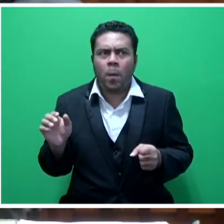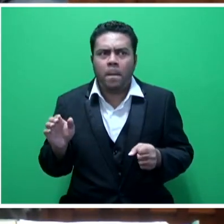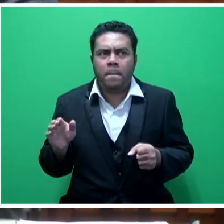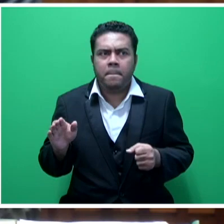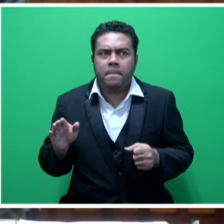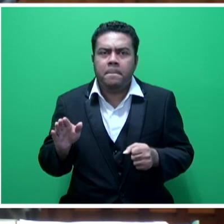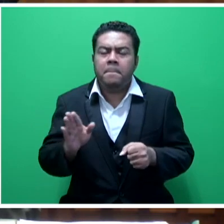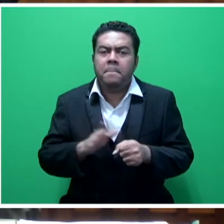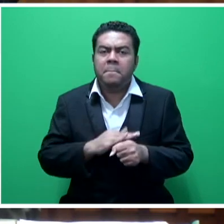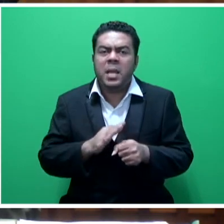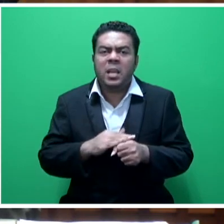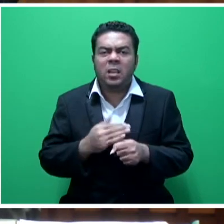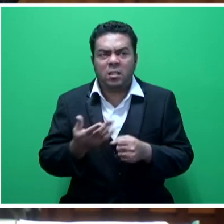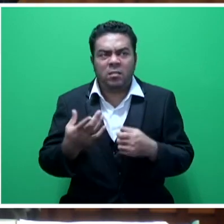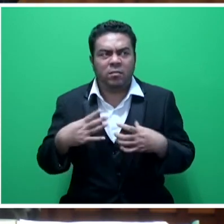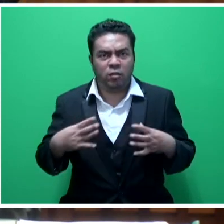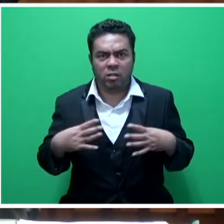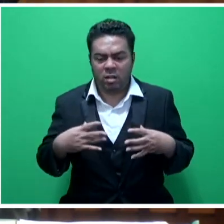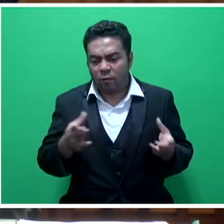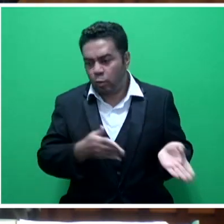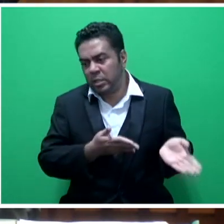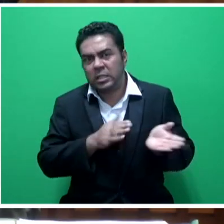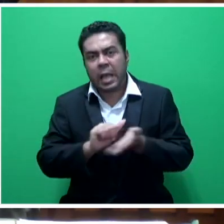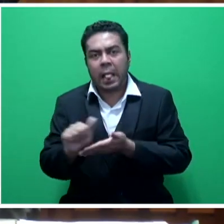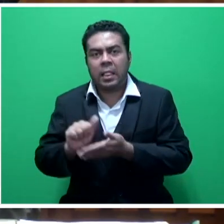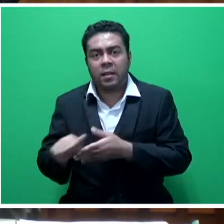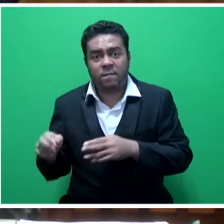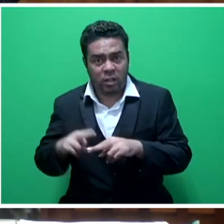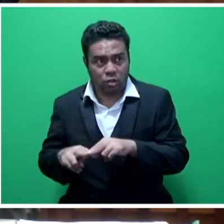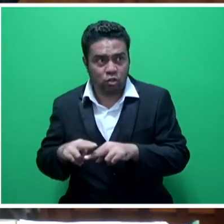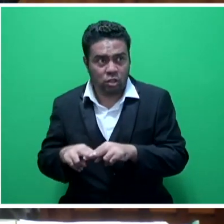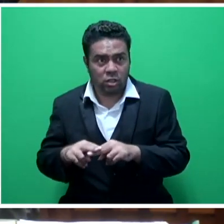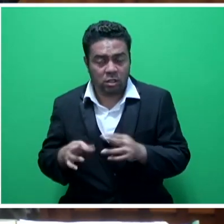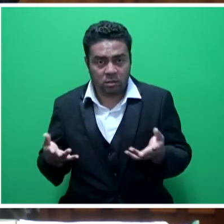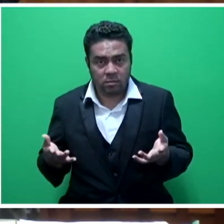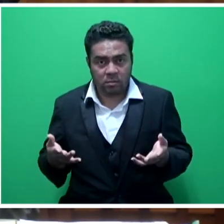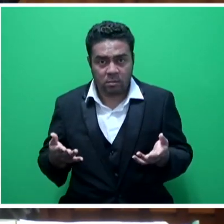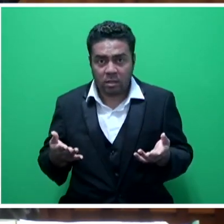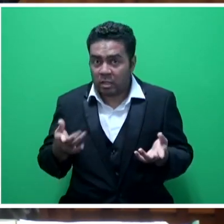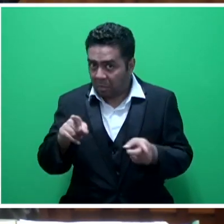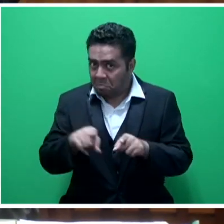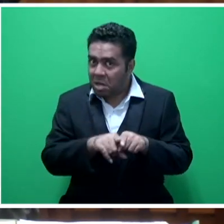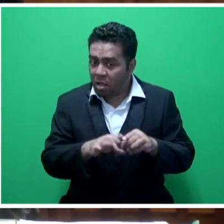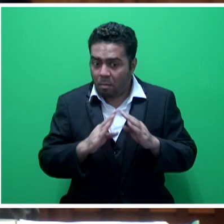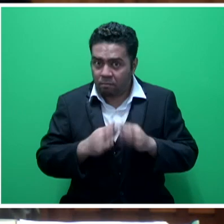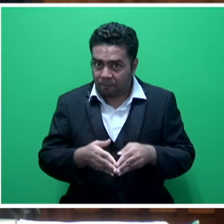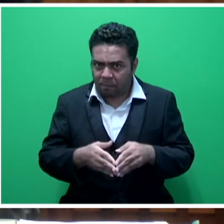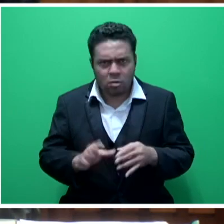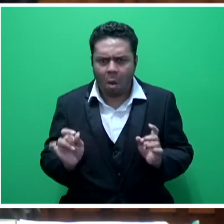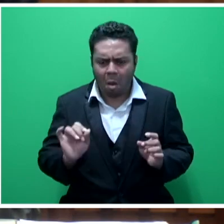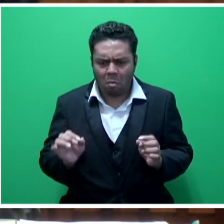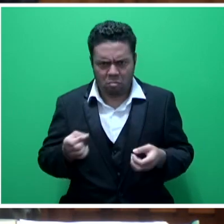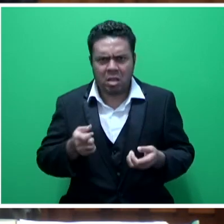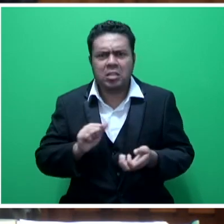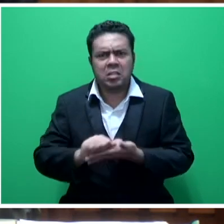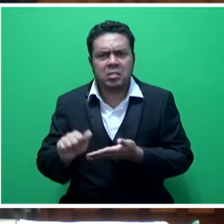if you sold it within Fiji? We agreed to that. Does that mean they're technically insolvent? Mr. Speaker,